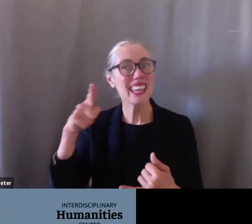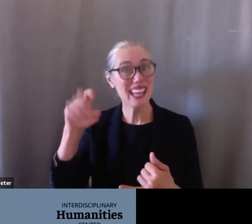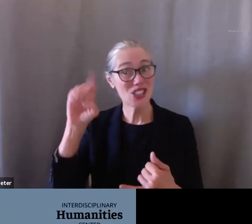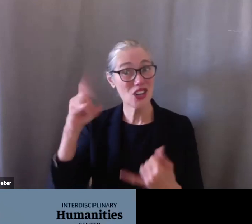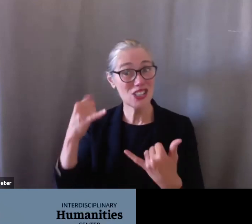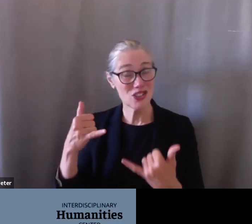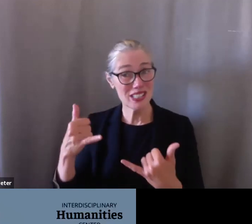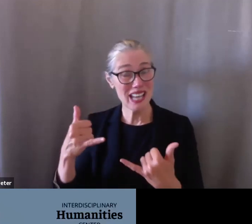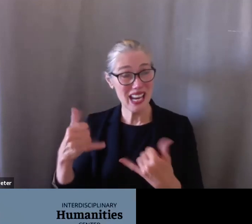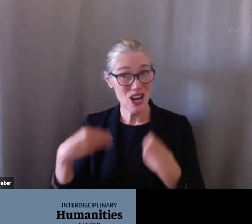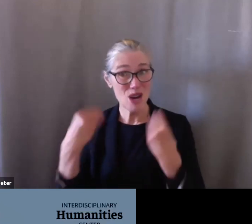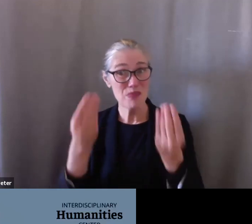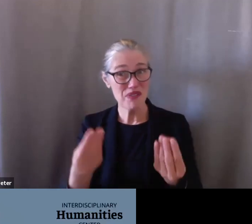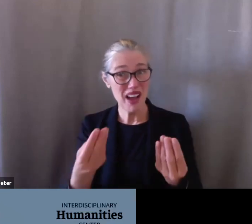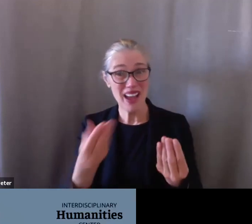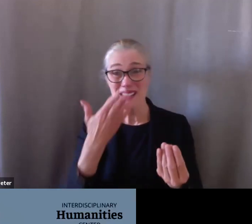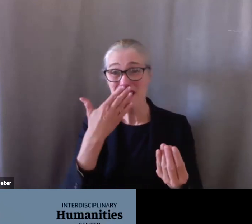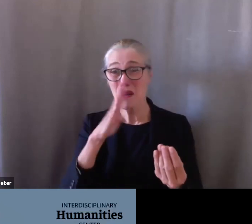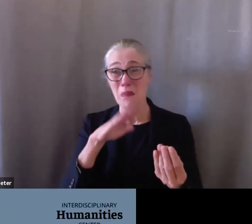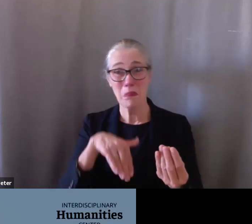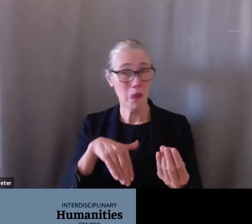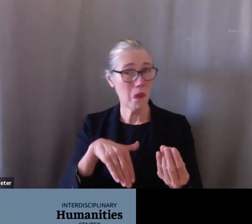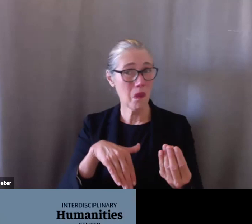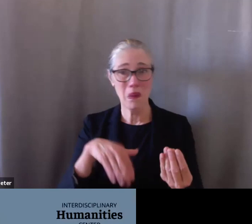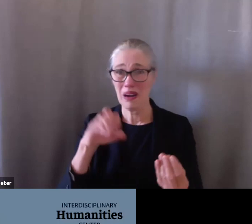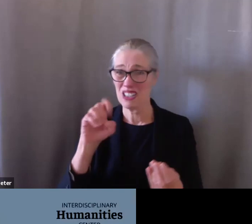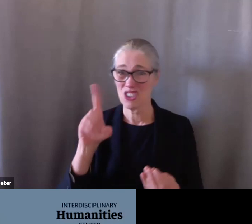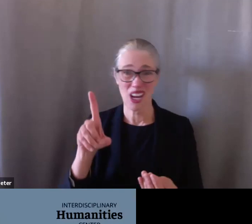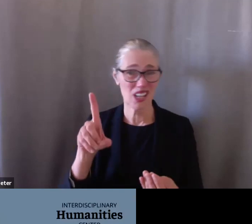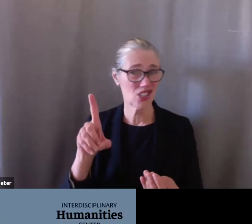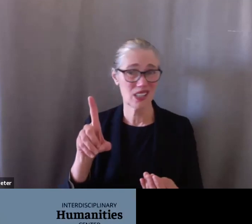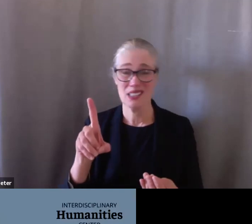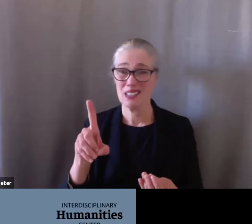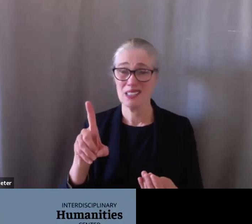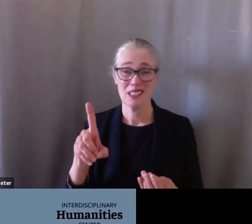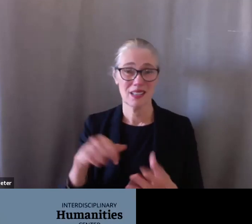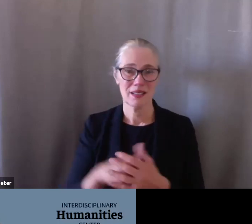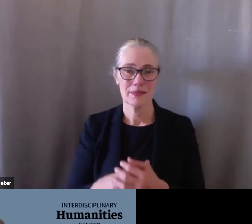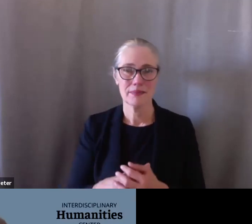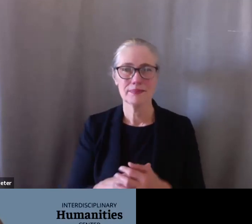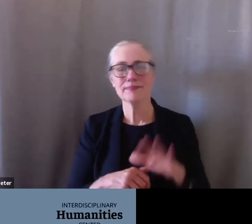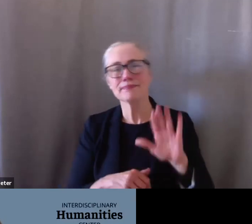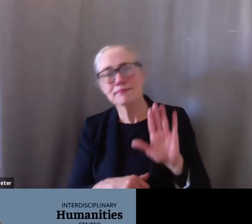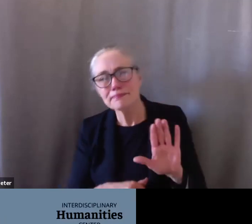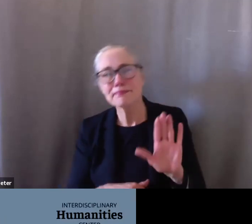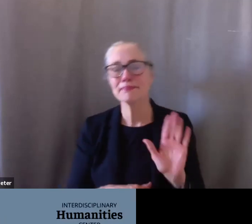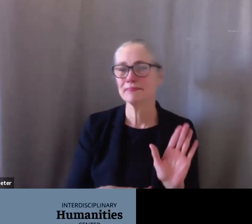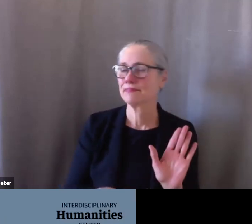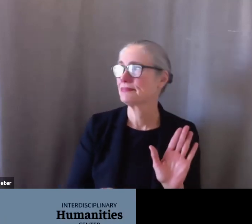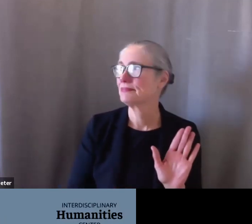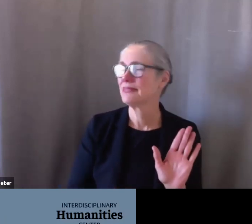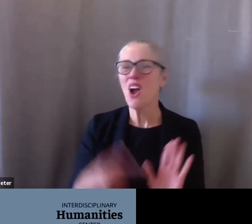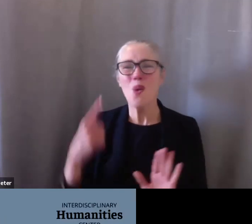racial justice and ideas of social justice. And this is one of the reasons why creativity has created